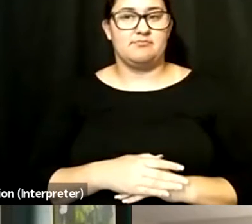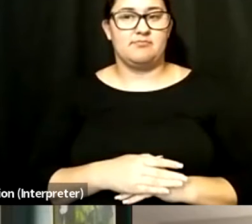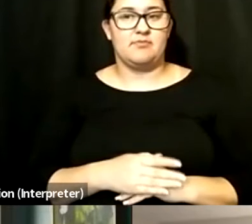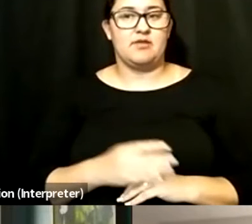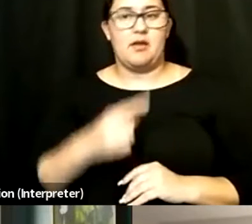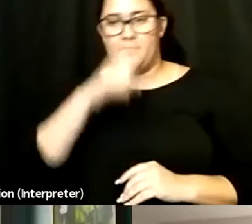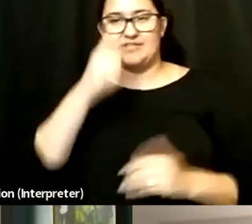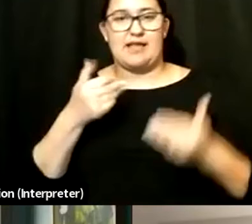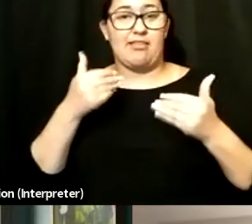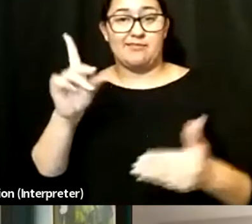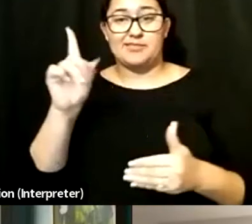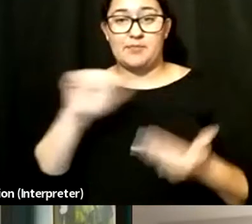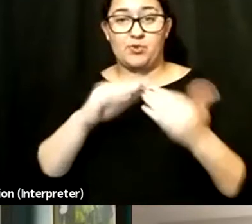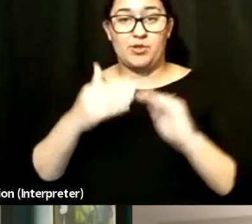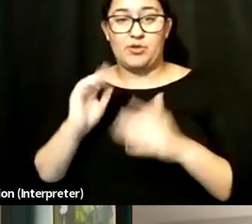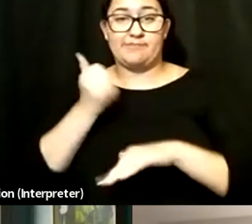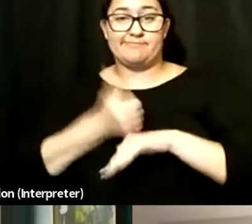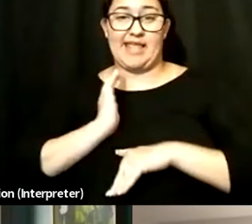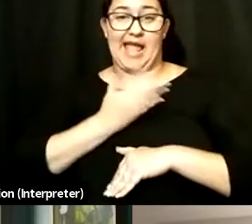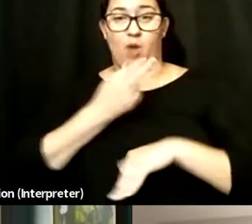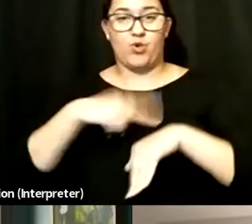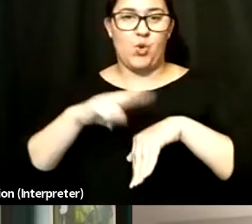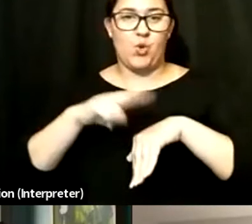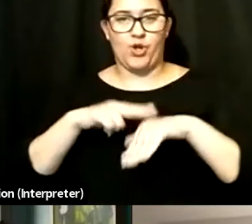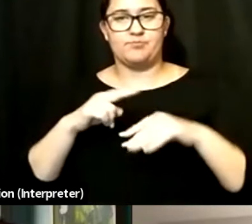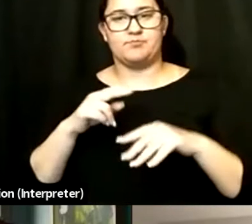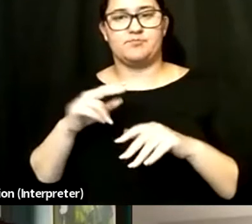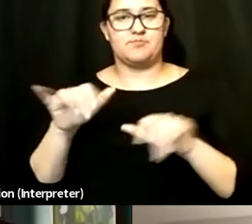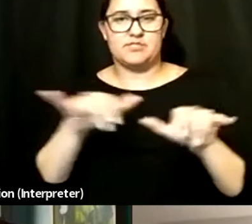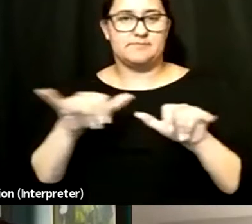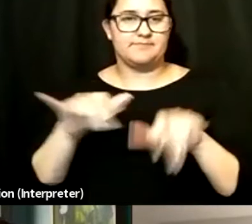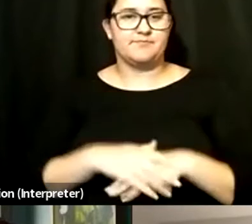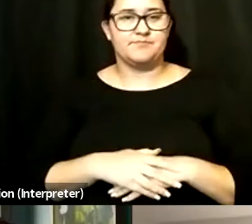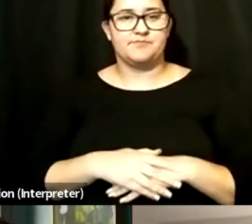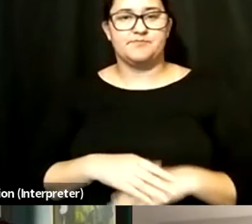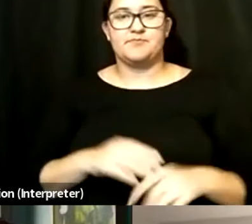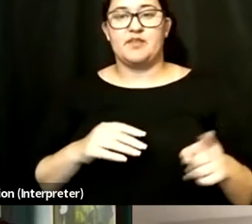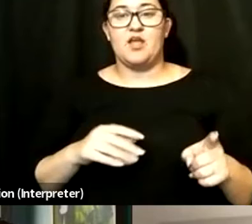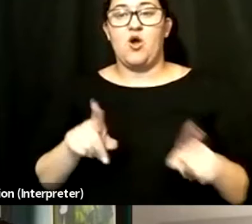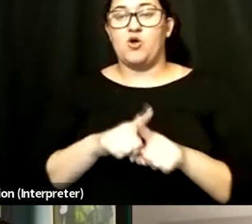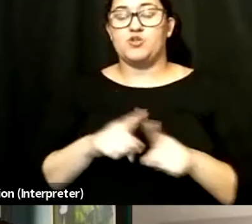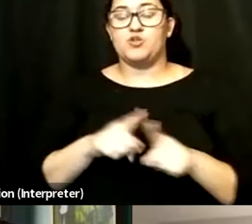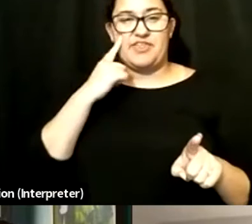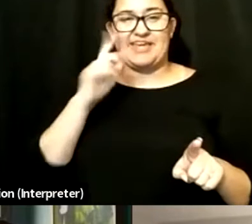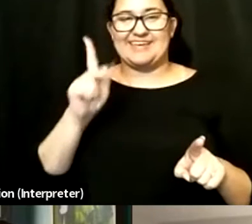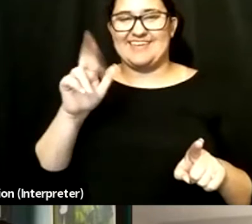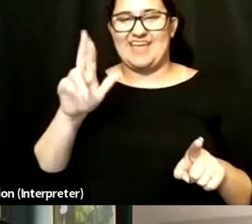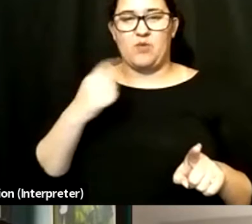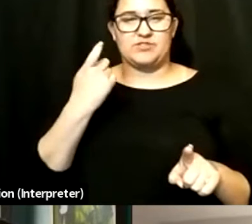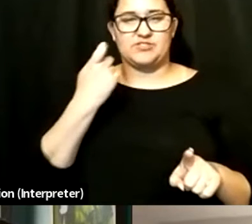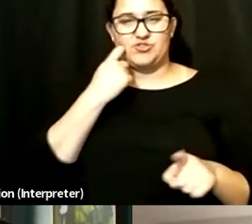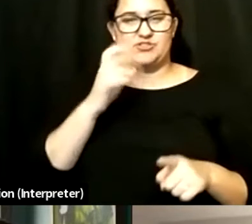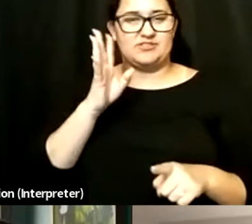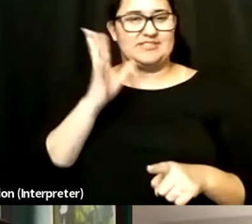norms. And Imani, I think Kara's story just reminded me, I was recently listening to your